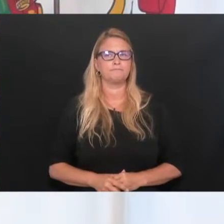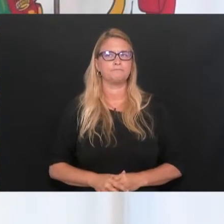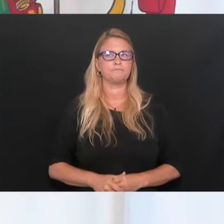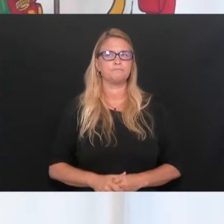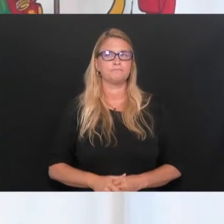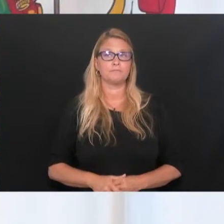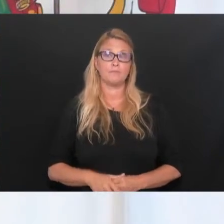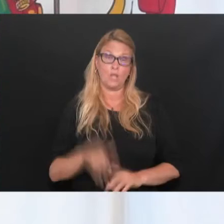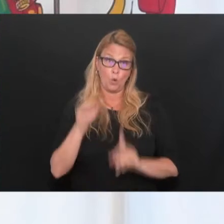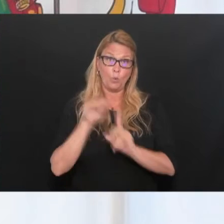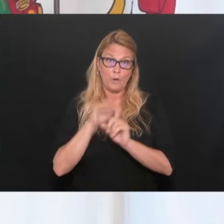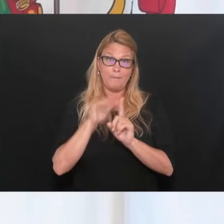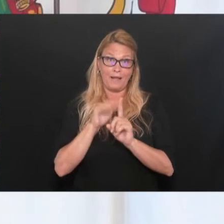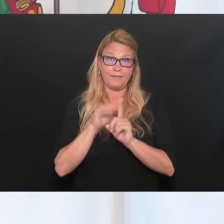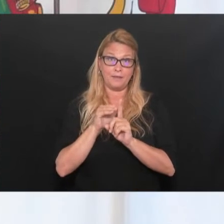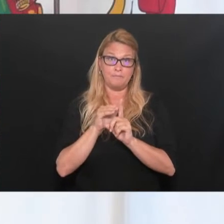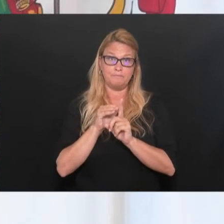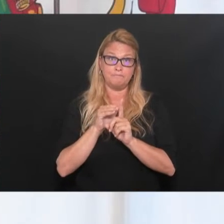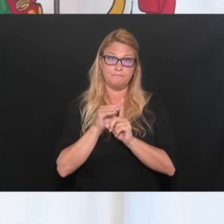Remind them